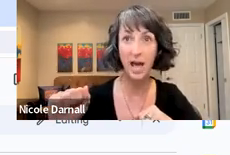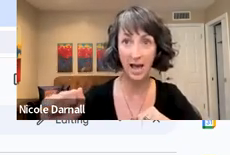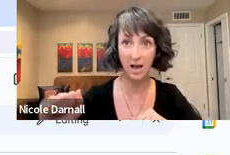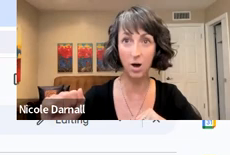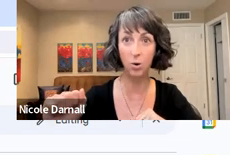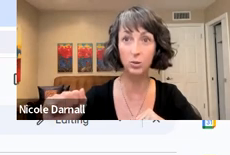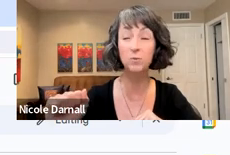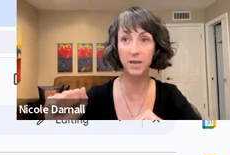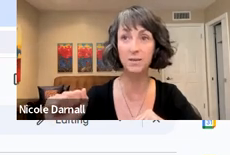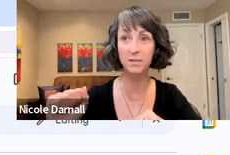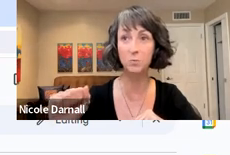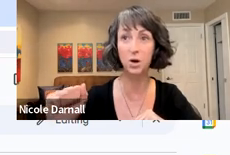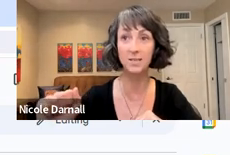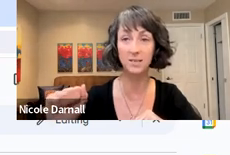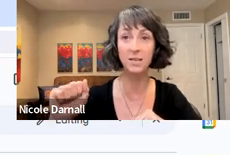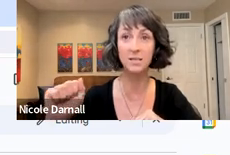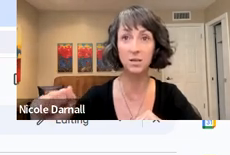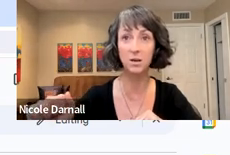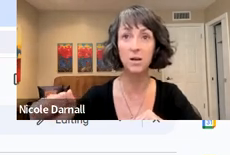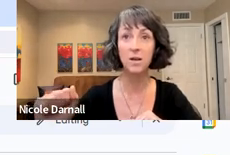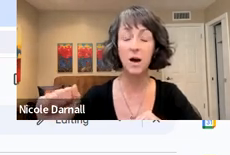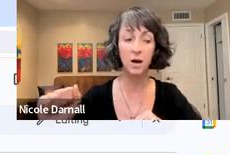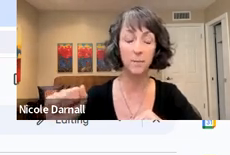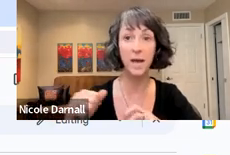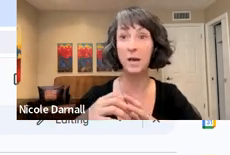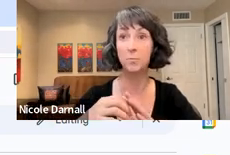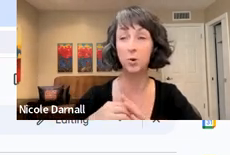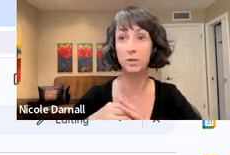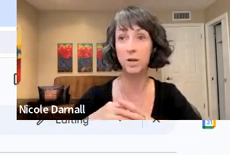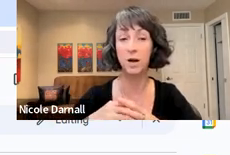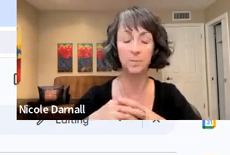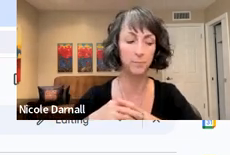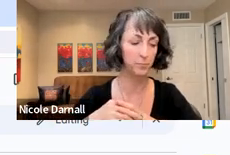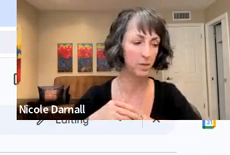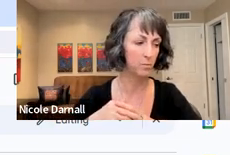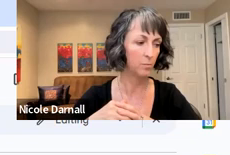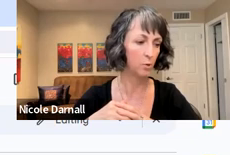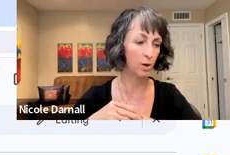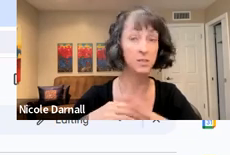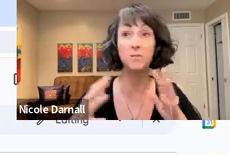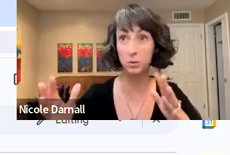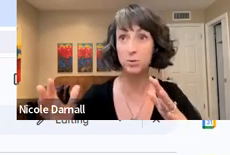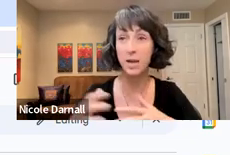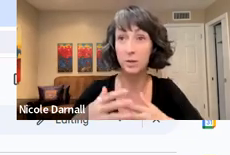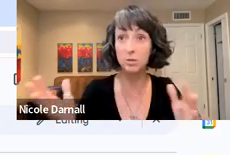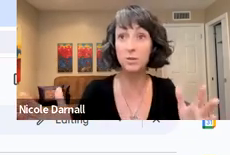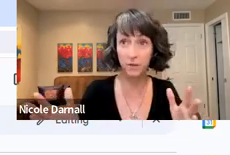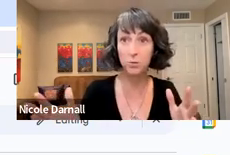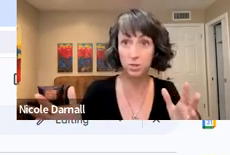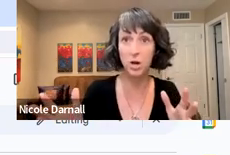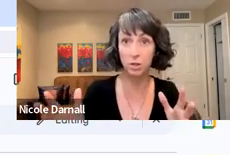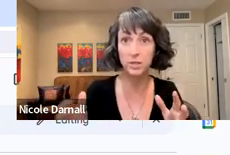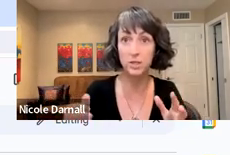learn how to make this process easier and more diffused. How do you